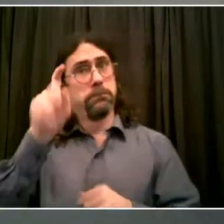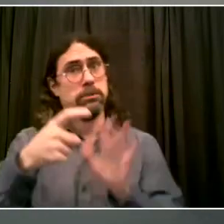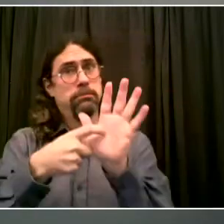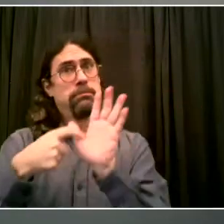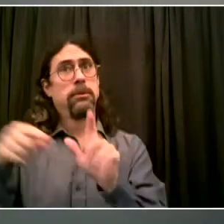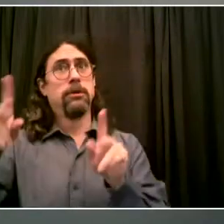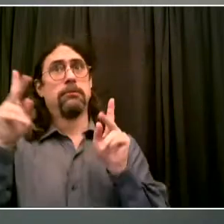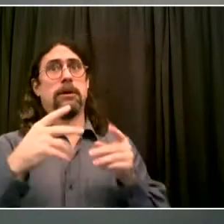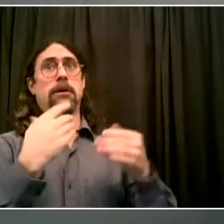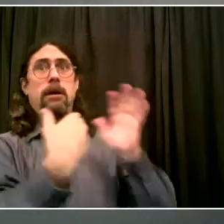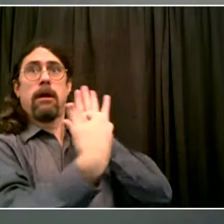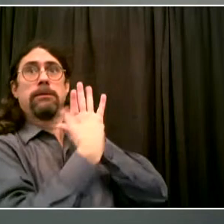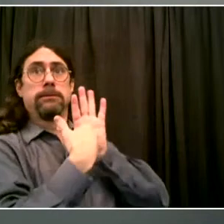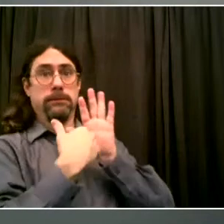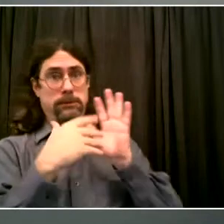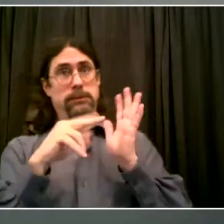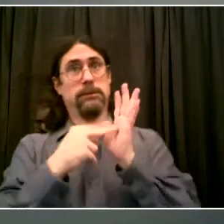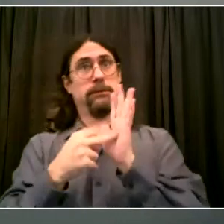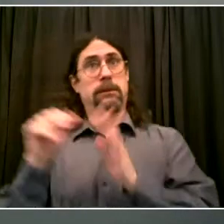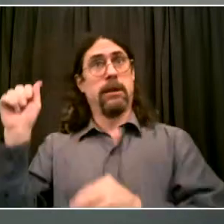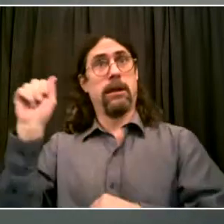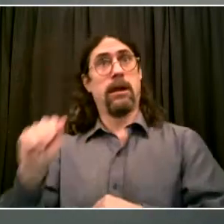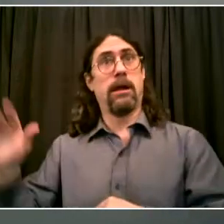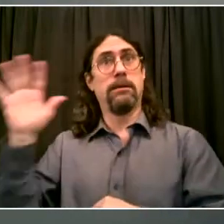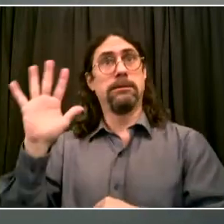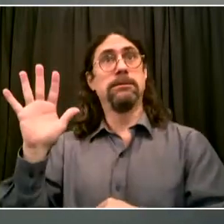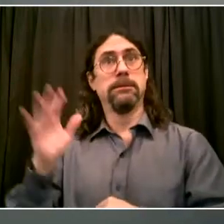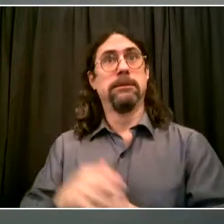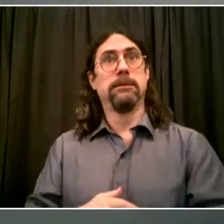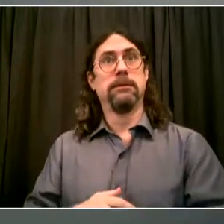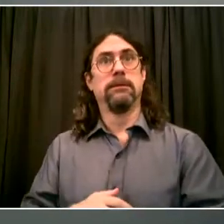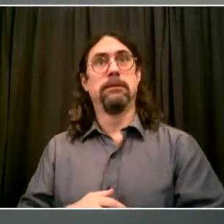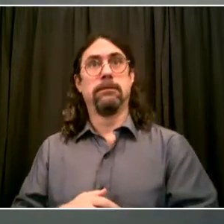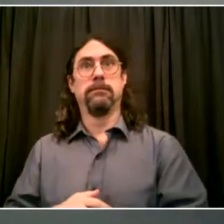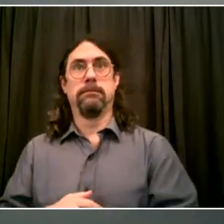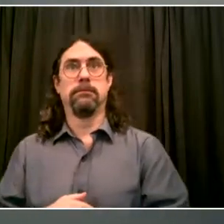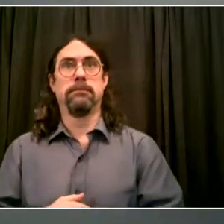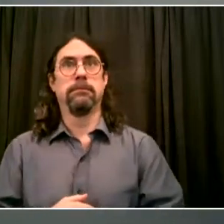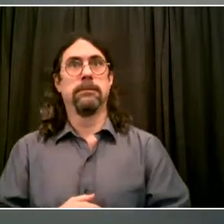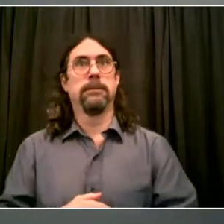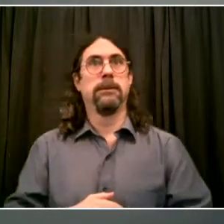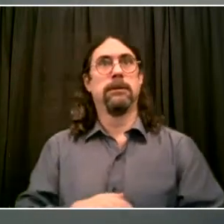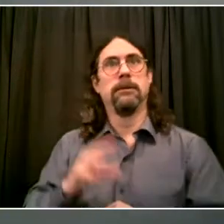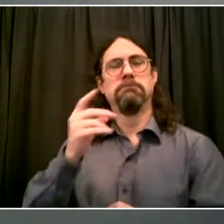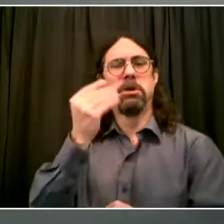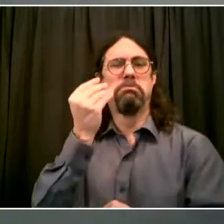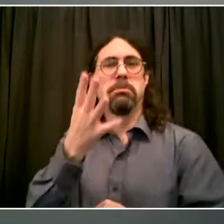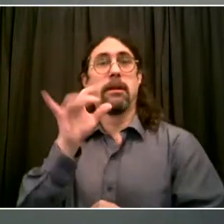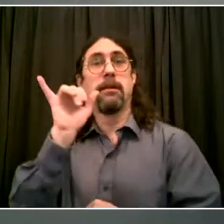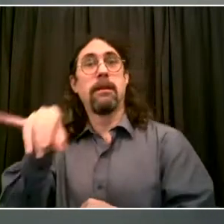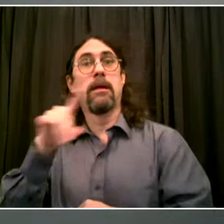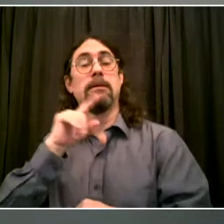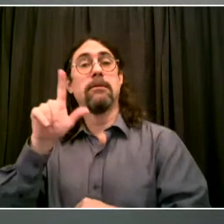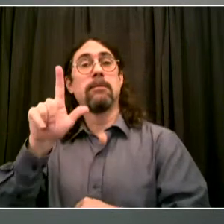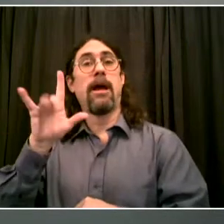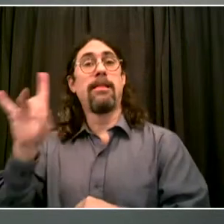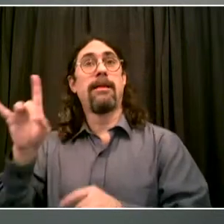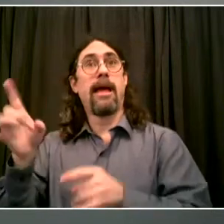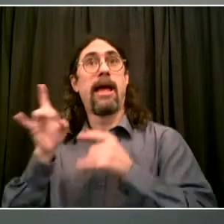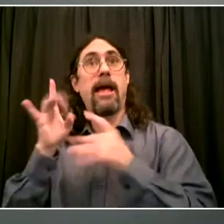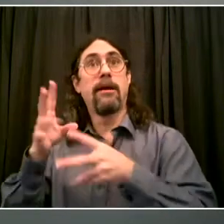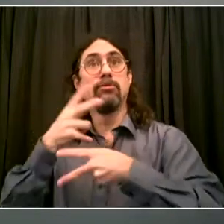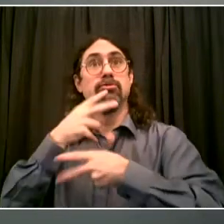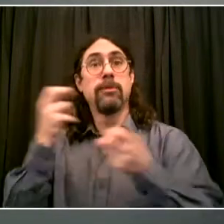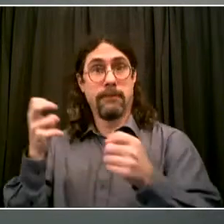could be any race, any color, any ethnicity, as long as somebody discriminates against you because of a perceived condition such as